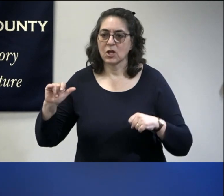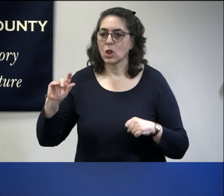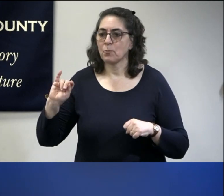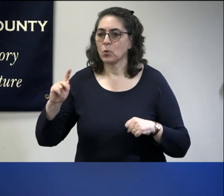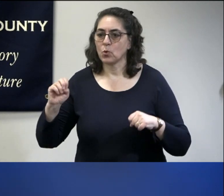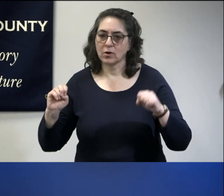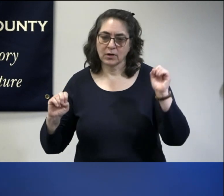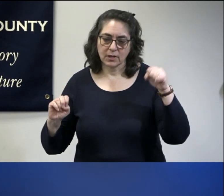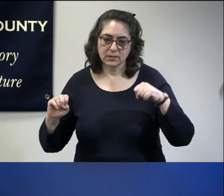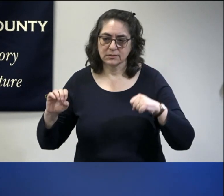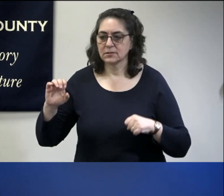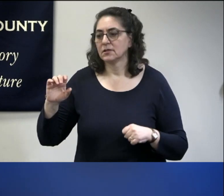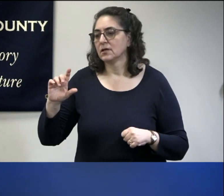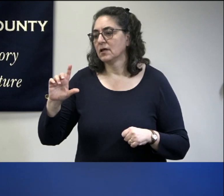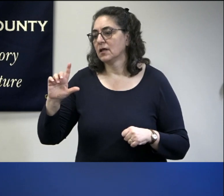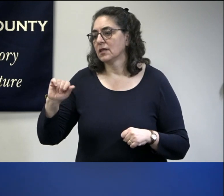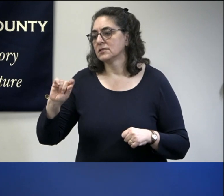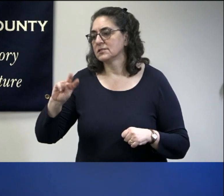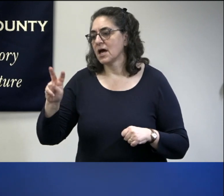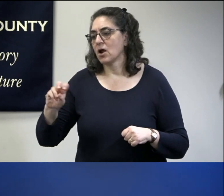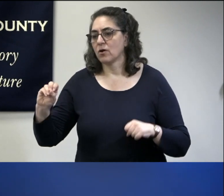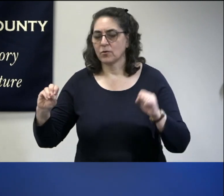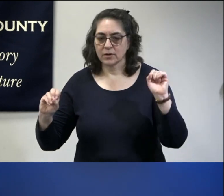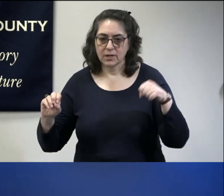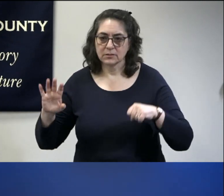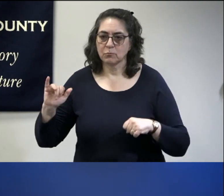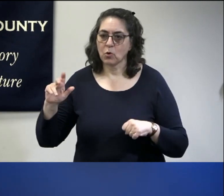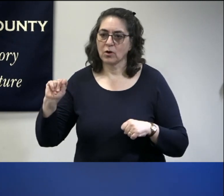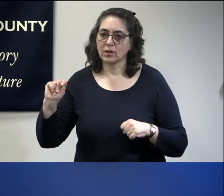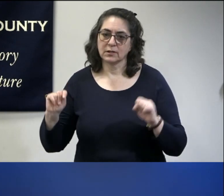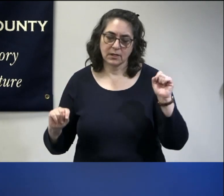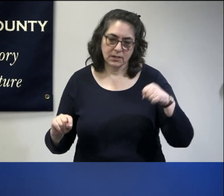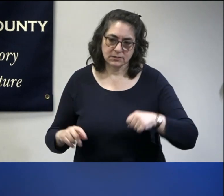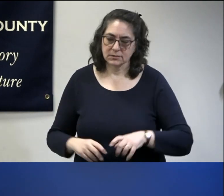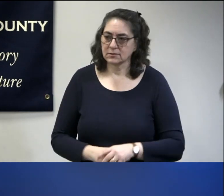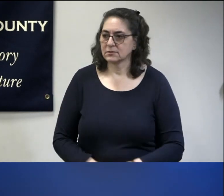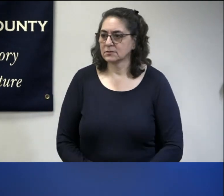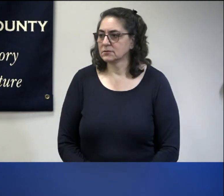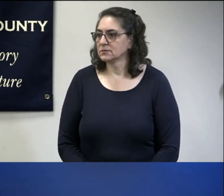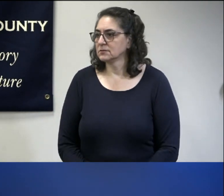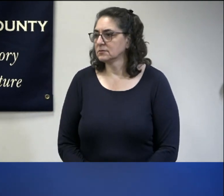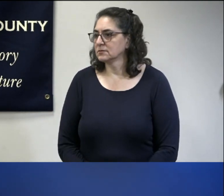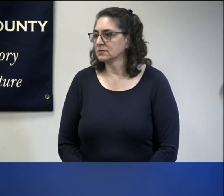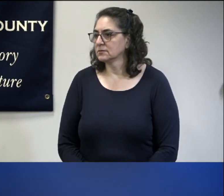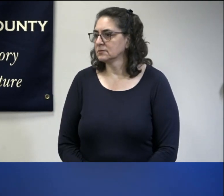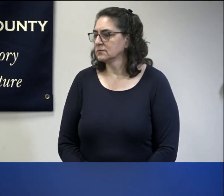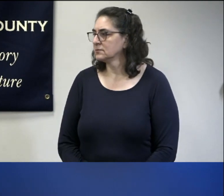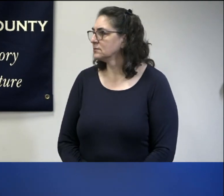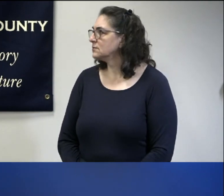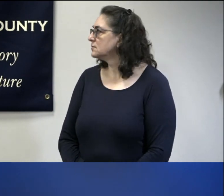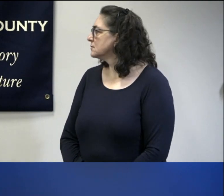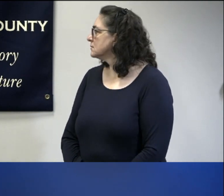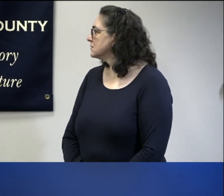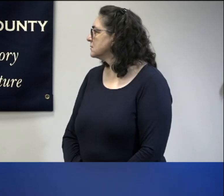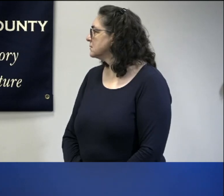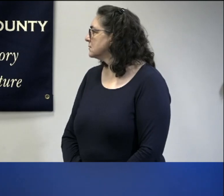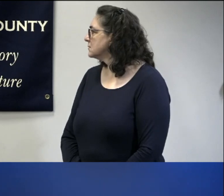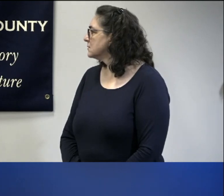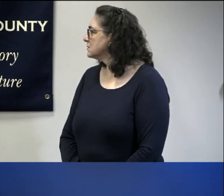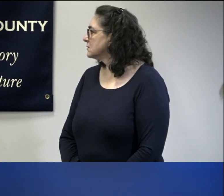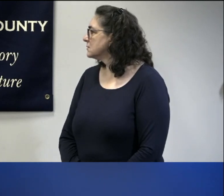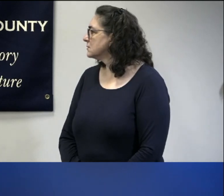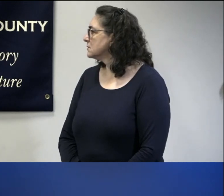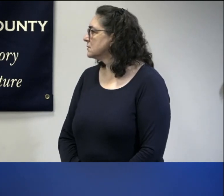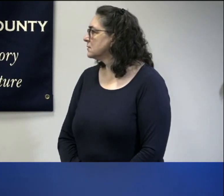Director Lazara? Yes. Director Bartlett? Yes. Can I have 2 seconds just to call him? Sure.